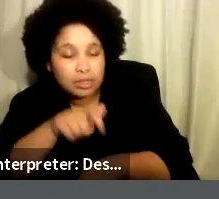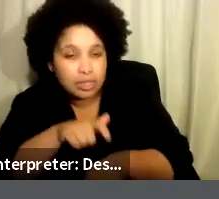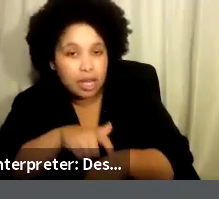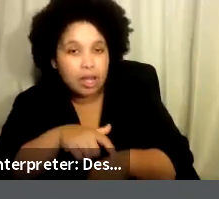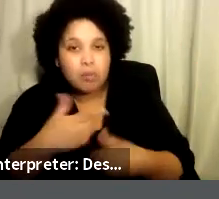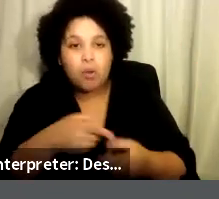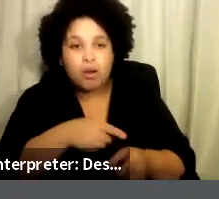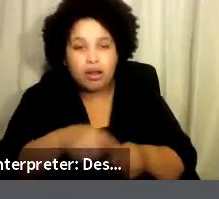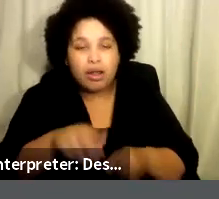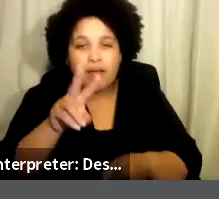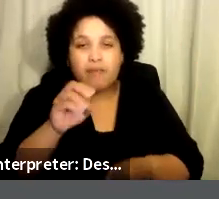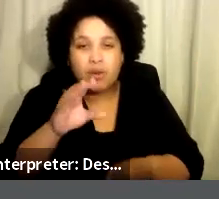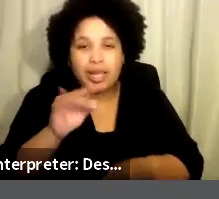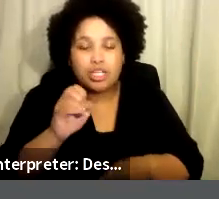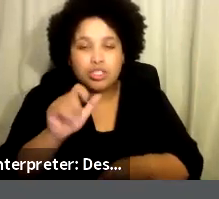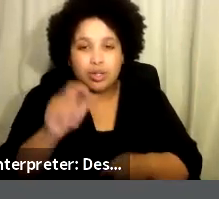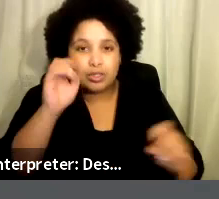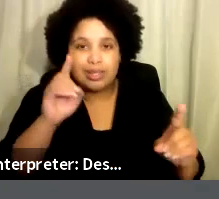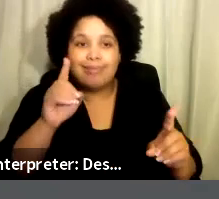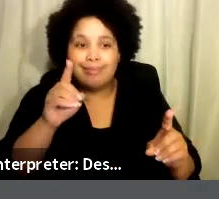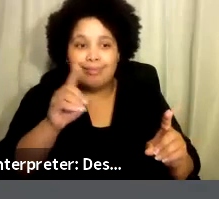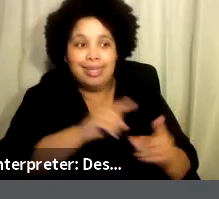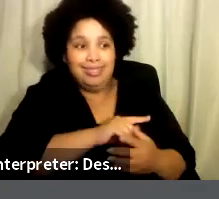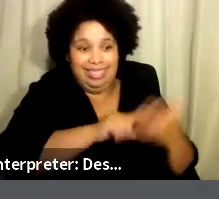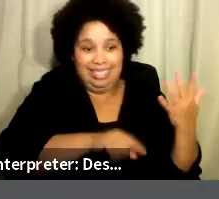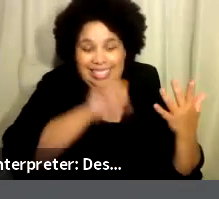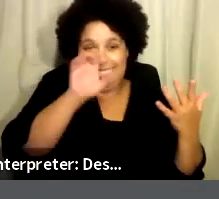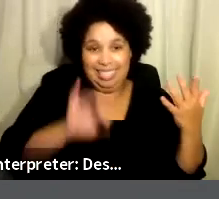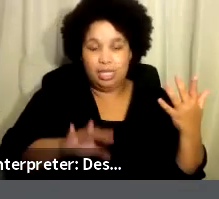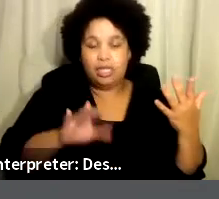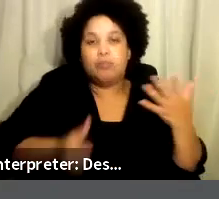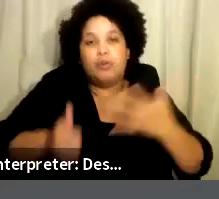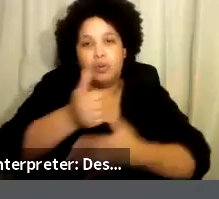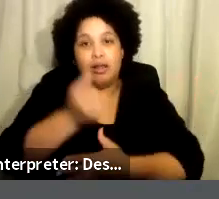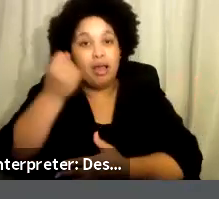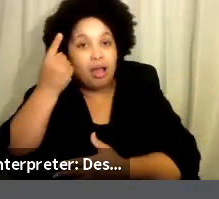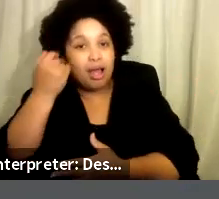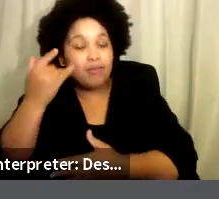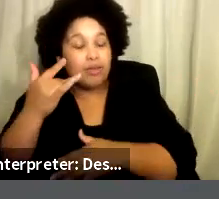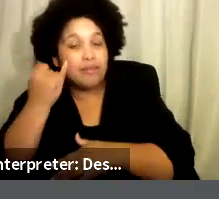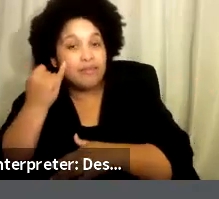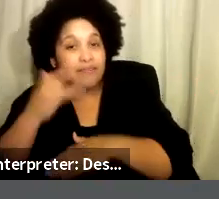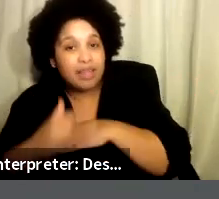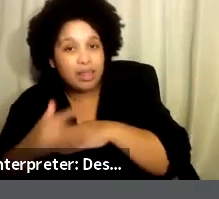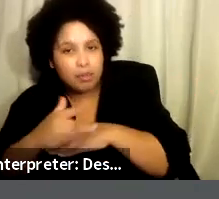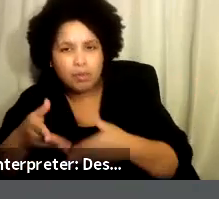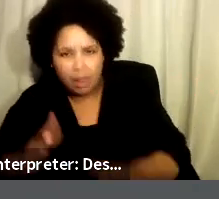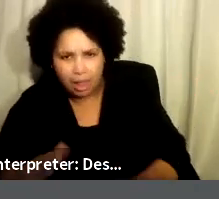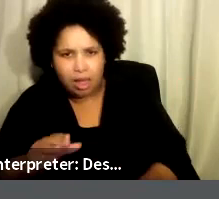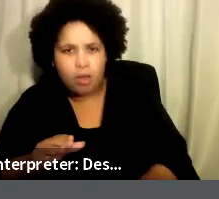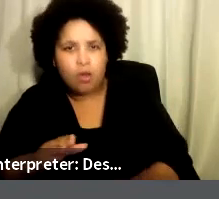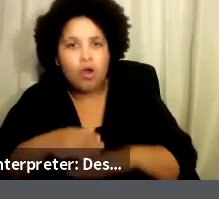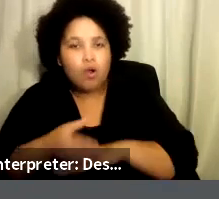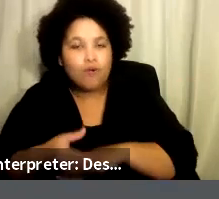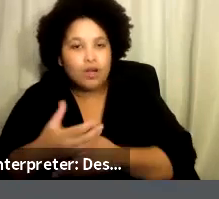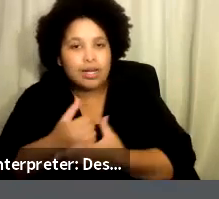vocational ed. Those also get priorities. But if we do have spots available, we will allow over income